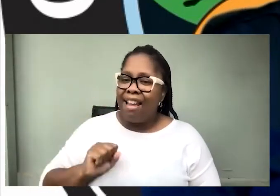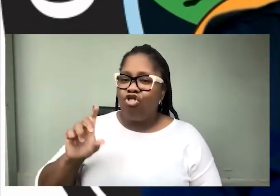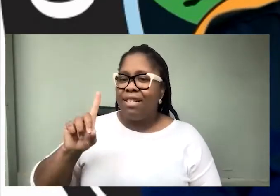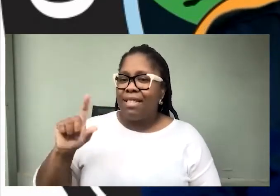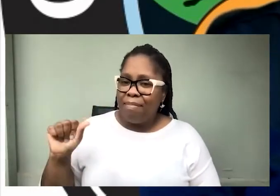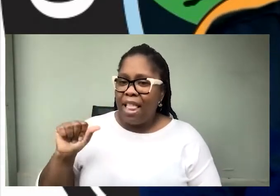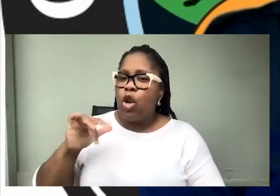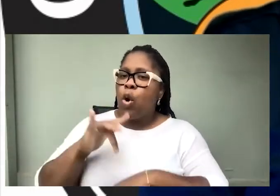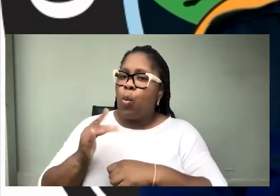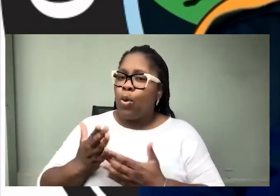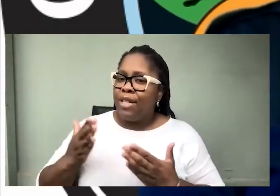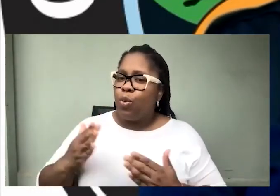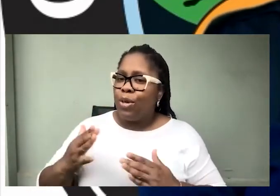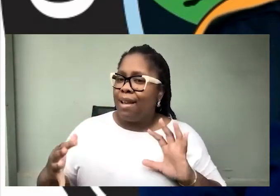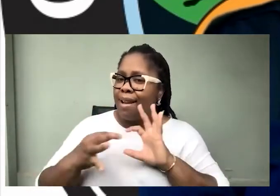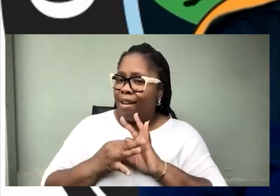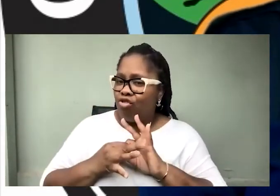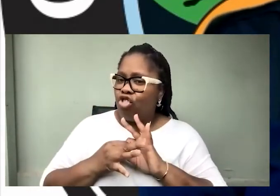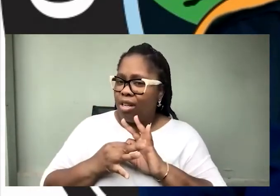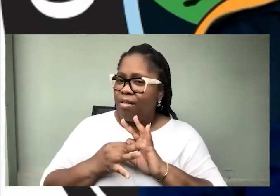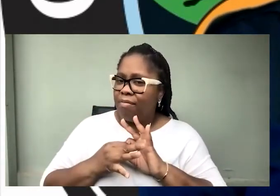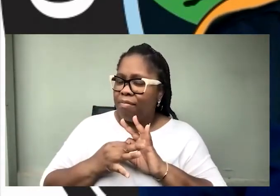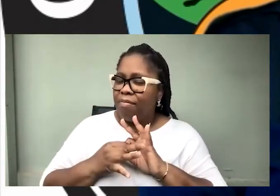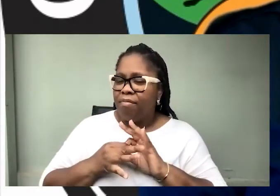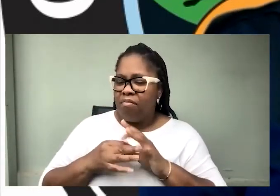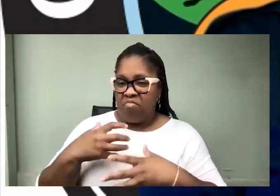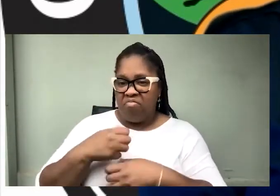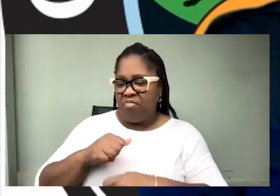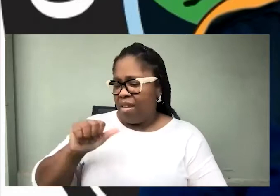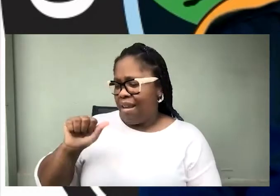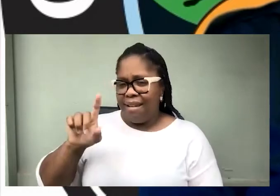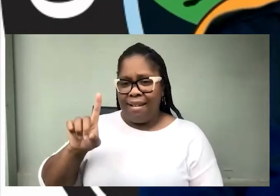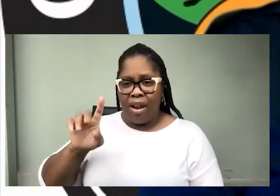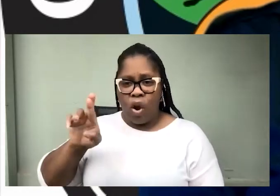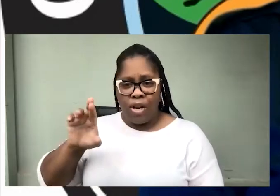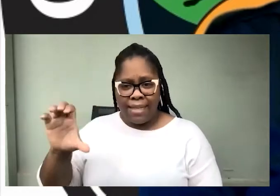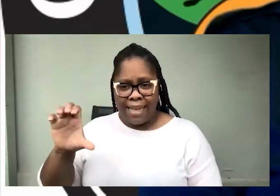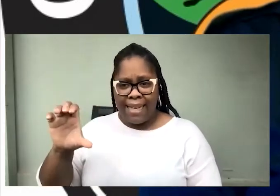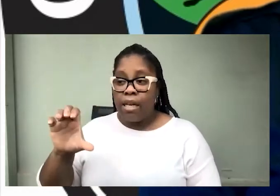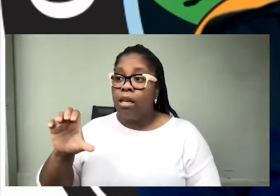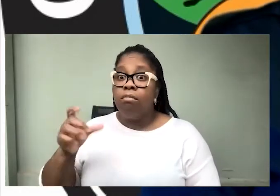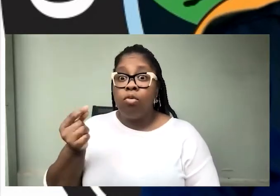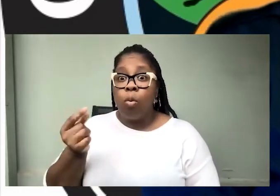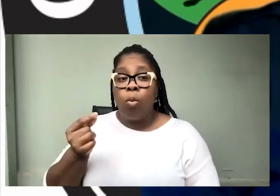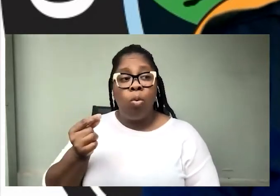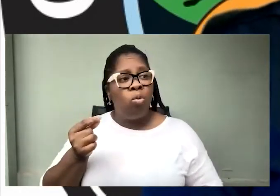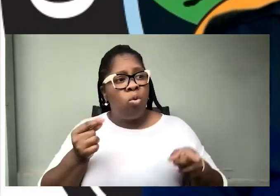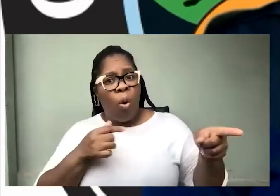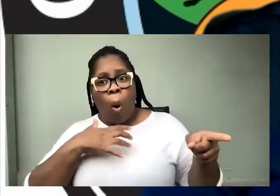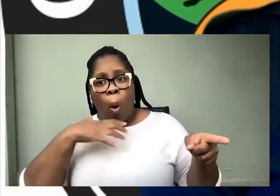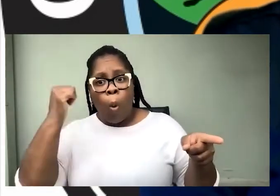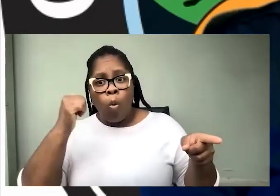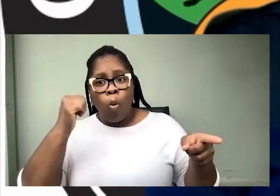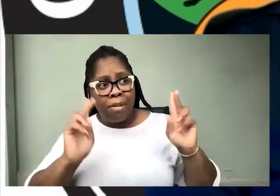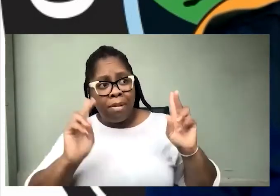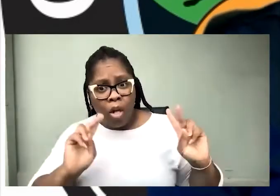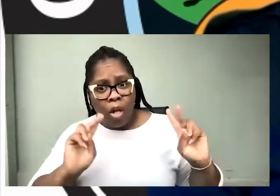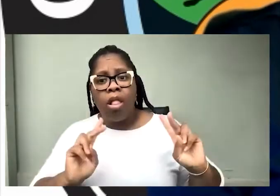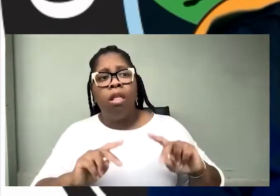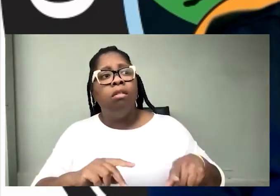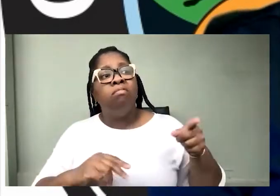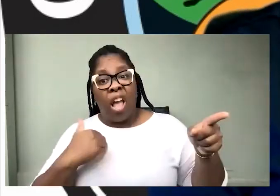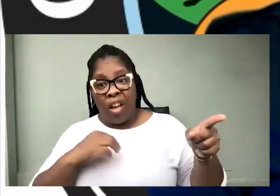County ADRC. The Orange County ADRC links older adults and people with disabilities to